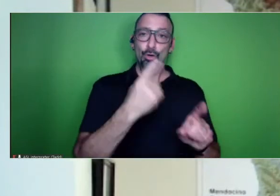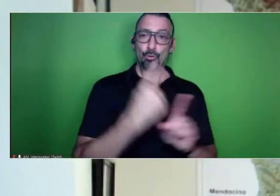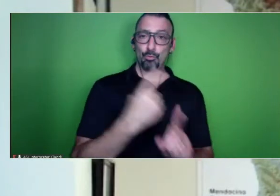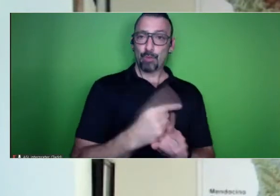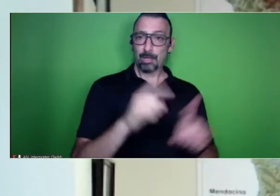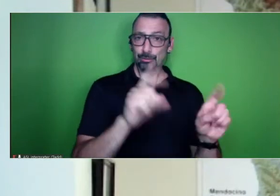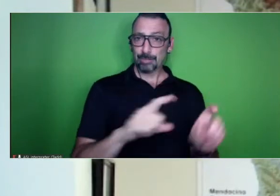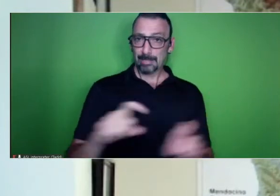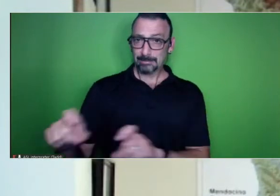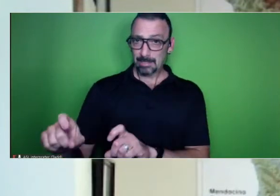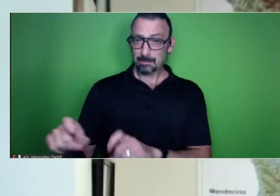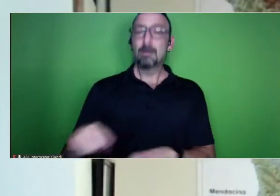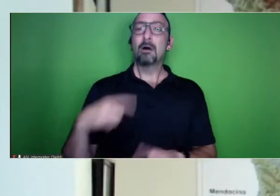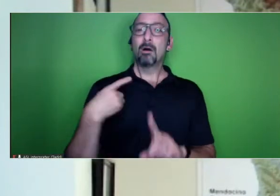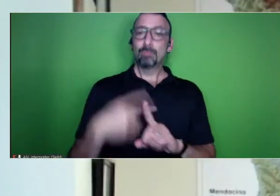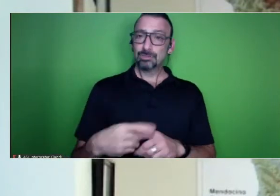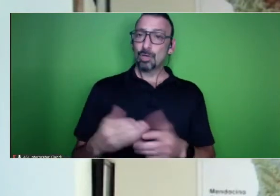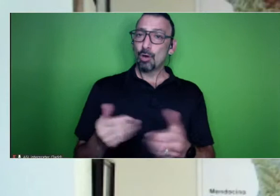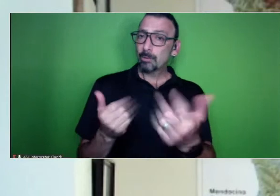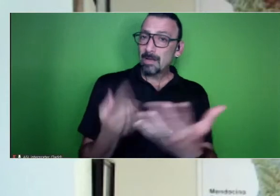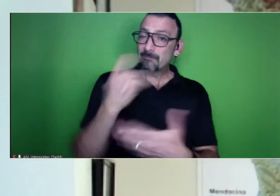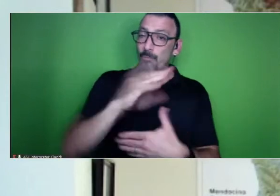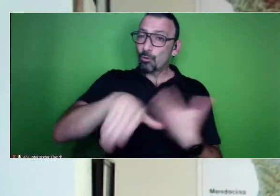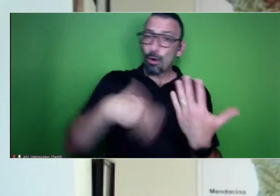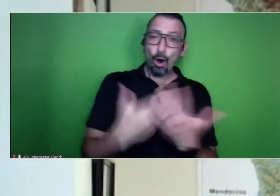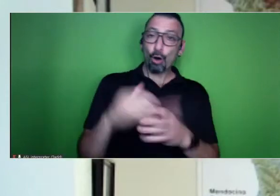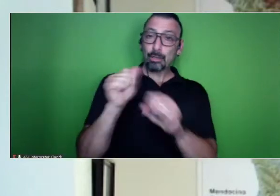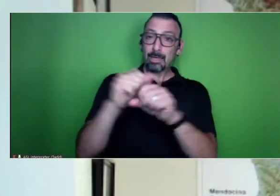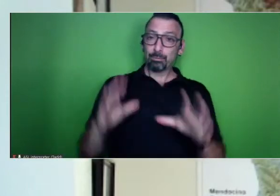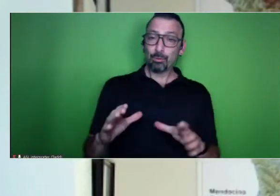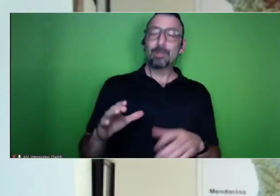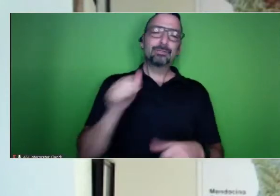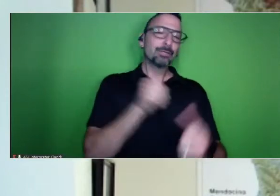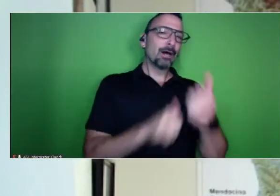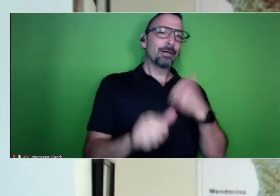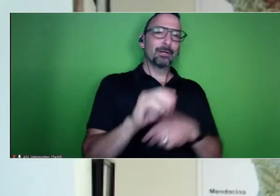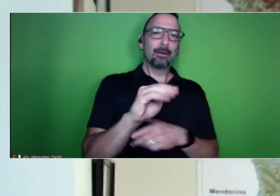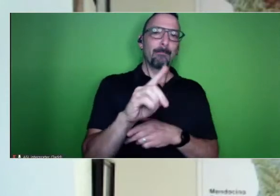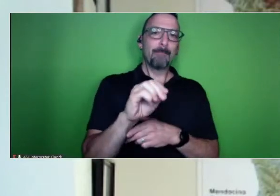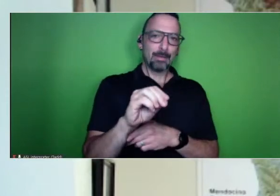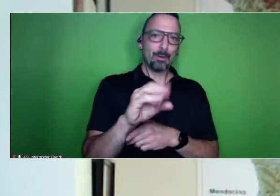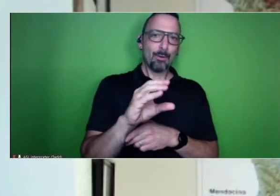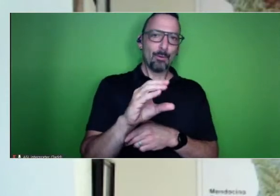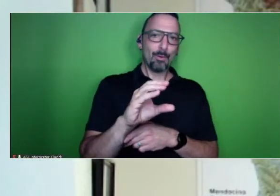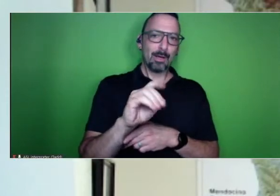then also recommendation for all employers, which Mendocino County is implementing.